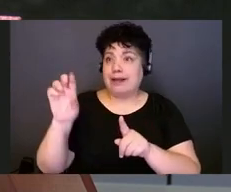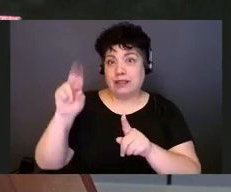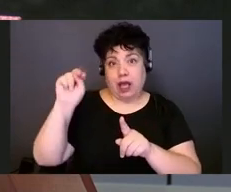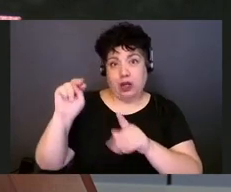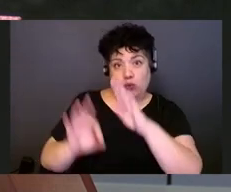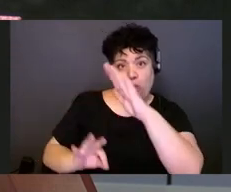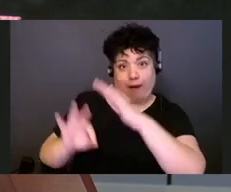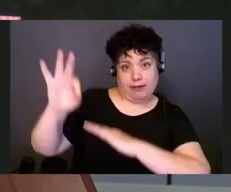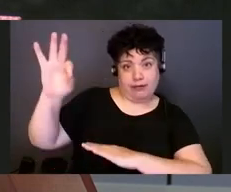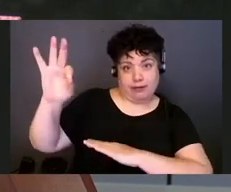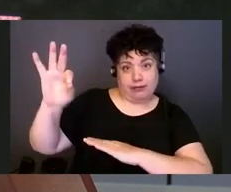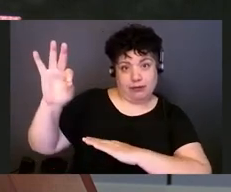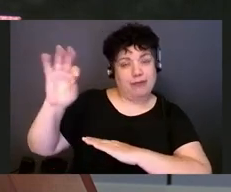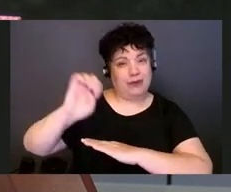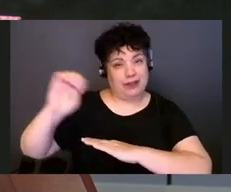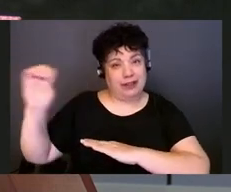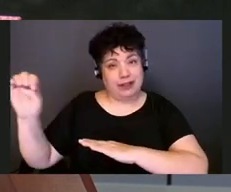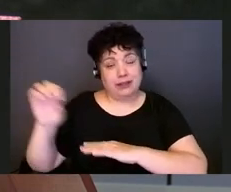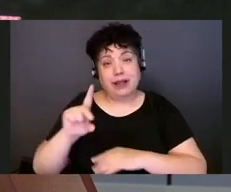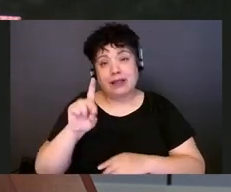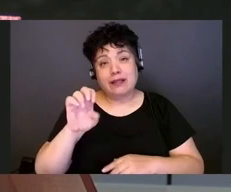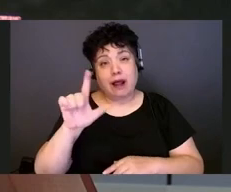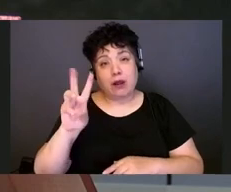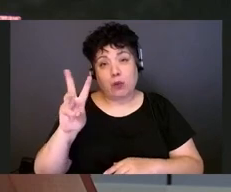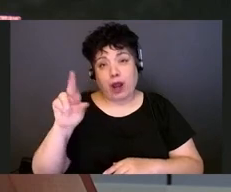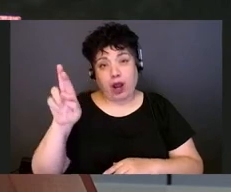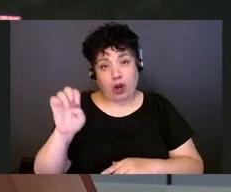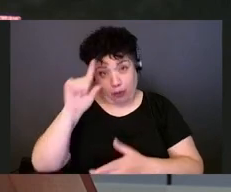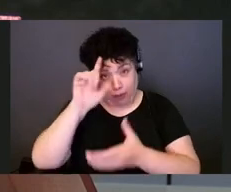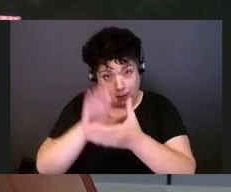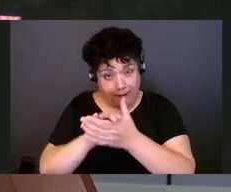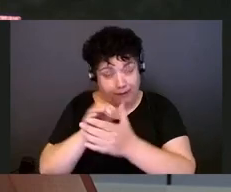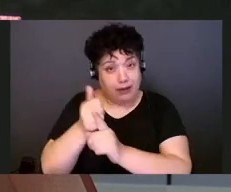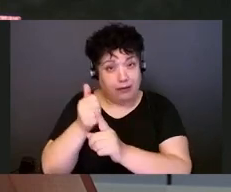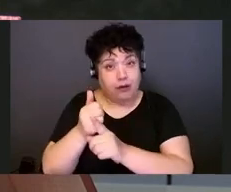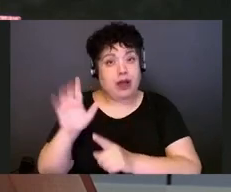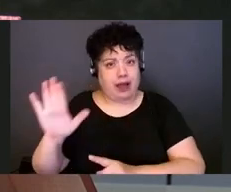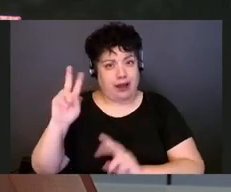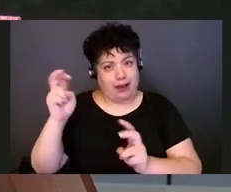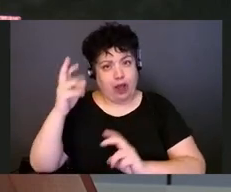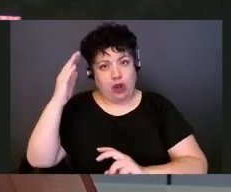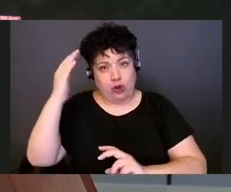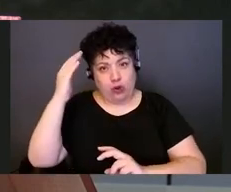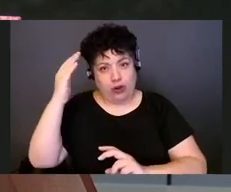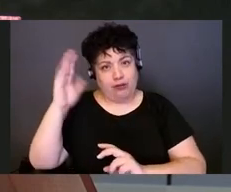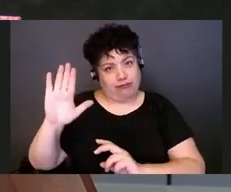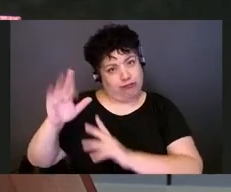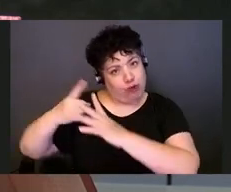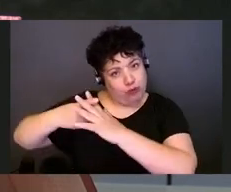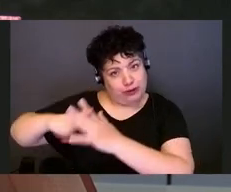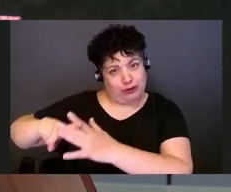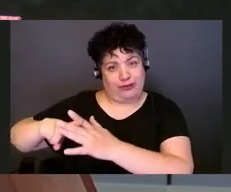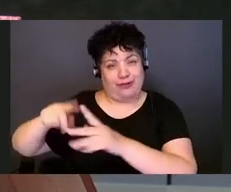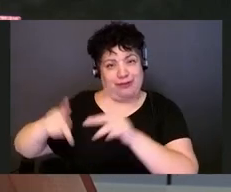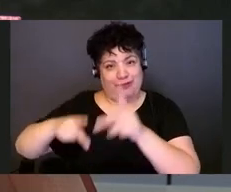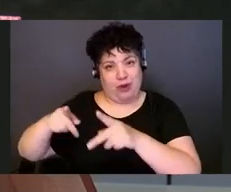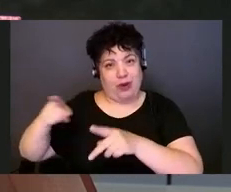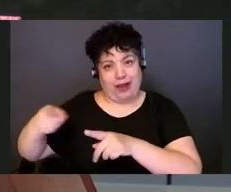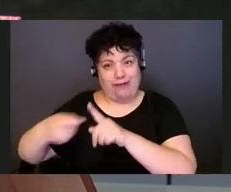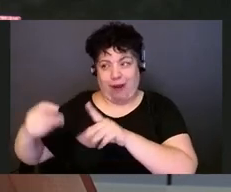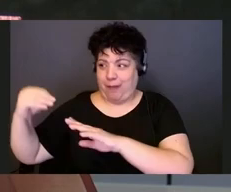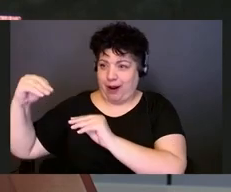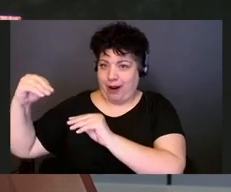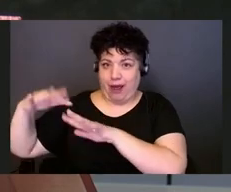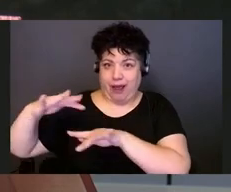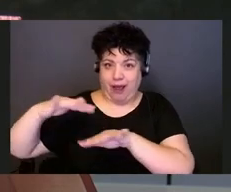Delawares, they believed that they were the grandfathers of all the other Abenaki nations because they